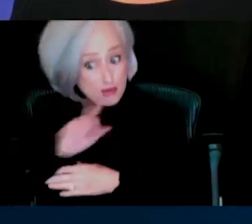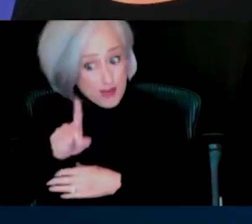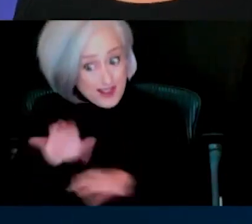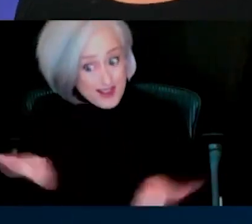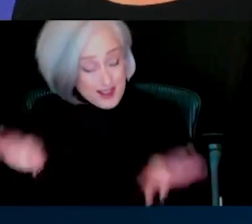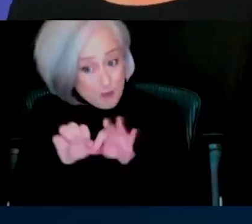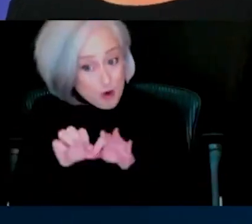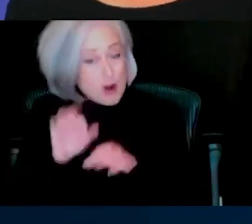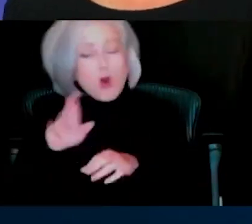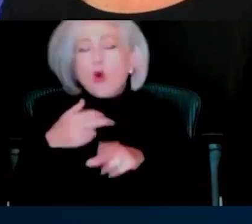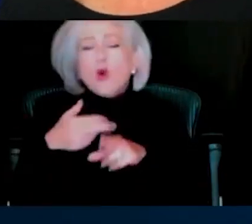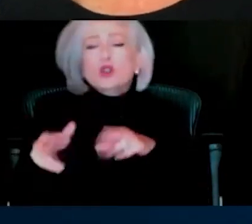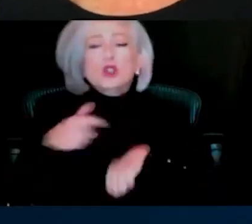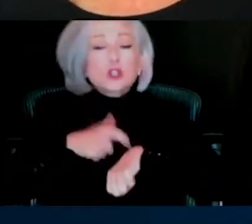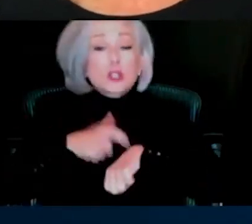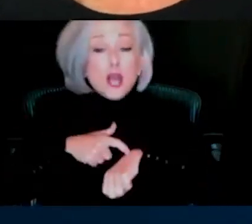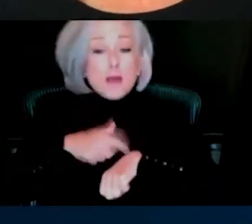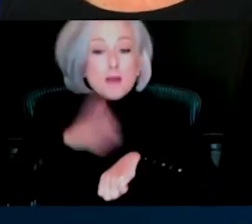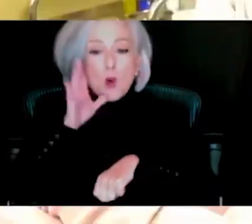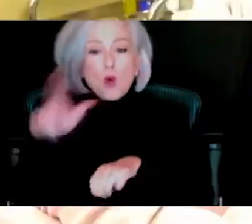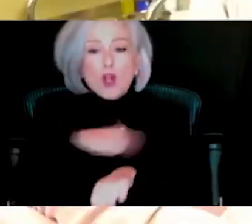or is there a long-term benefit?